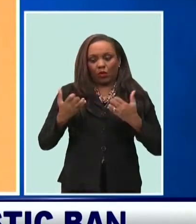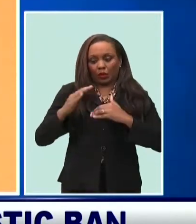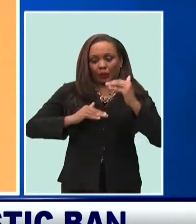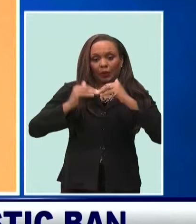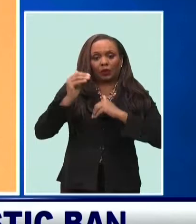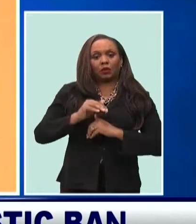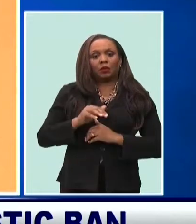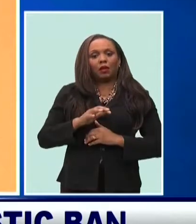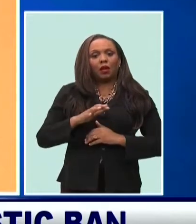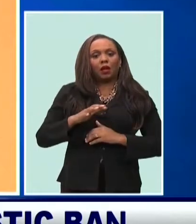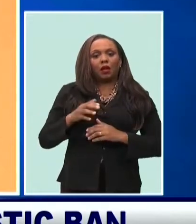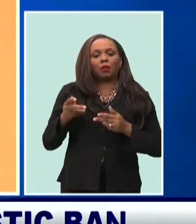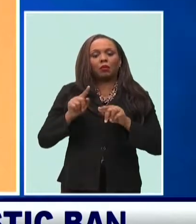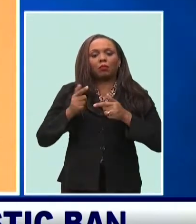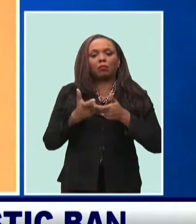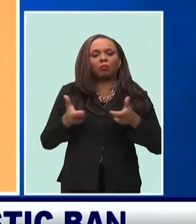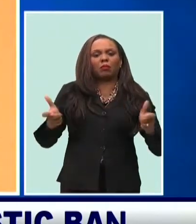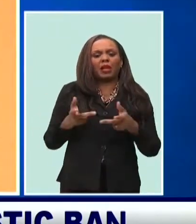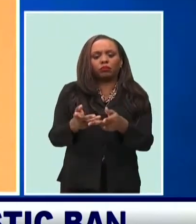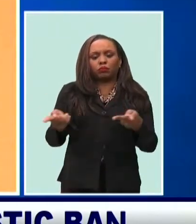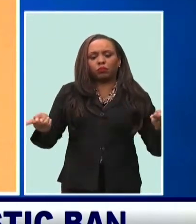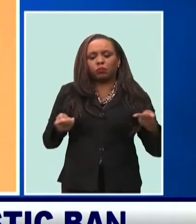costing something around